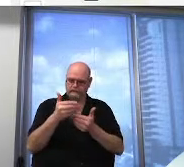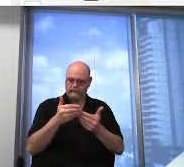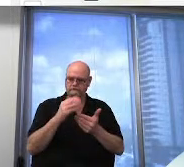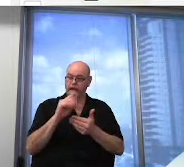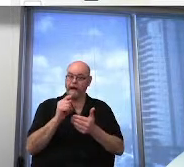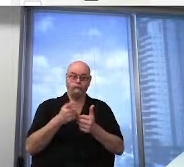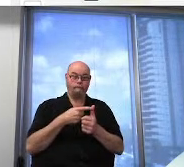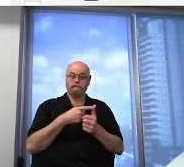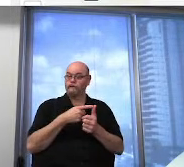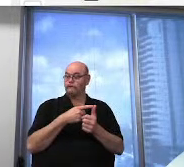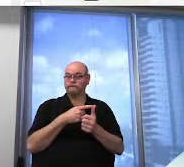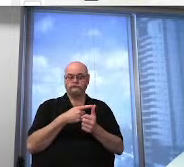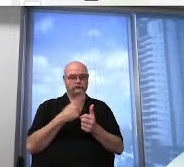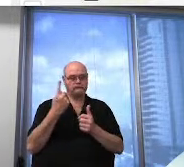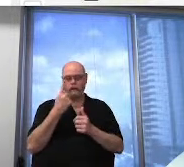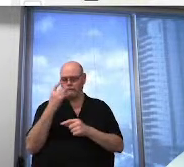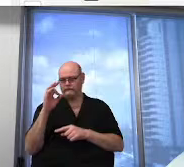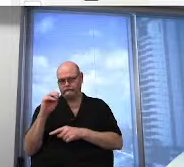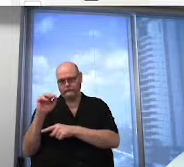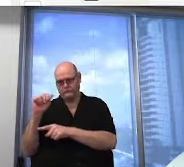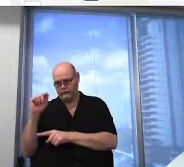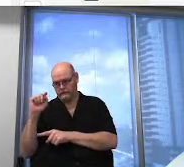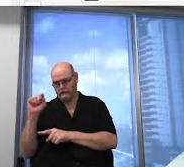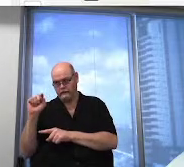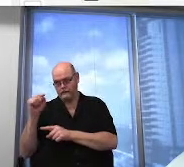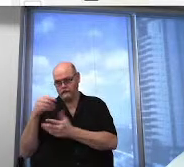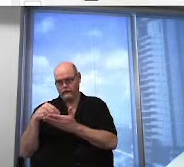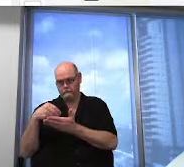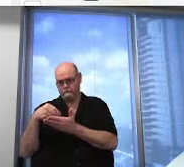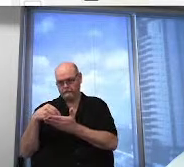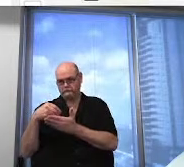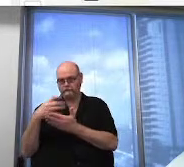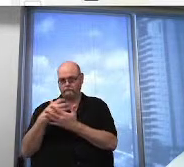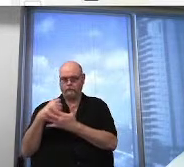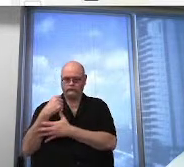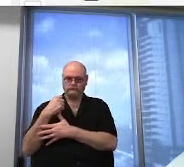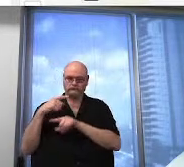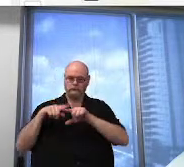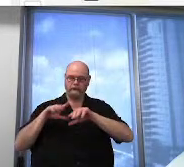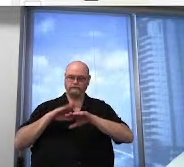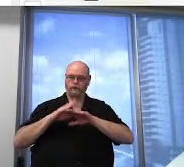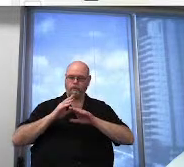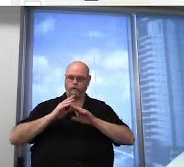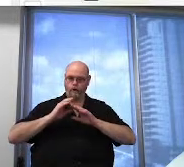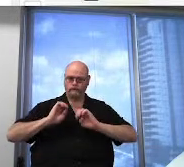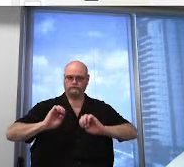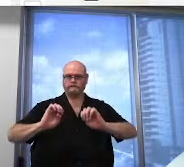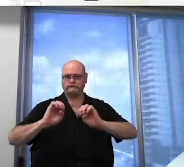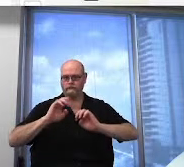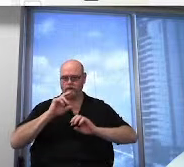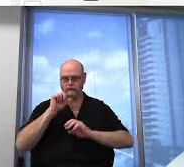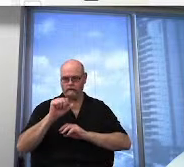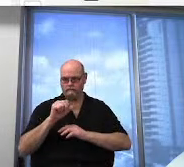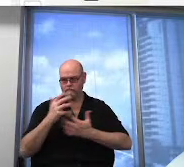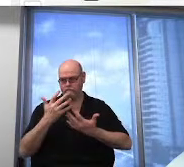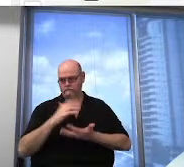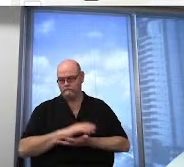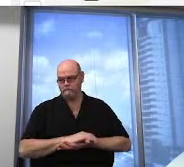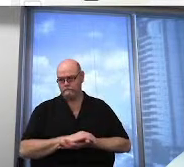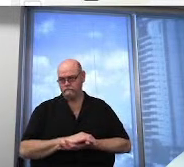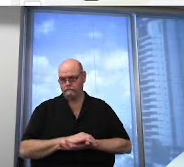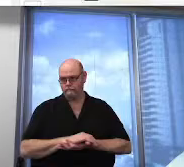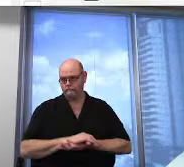process. Our first go-to is the FEMA process. And then prioritize it based on urgency of the need of the business, of the